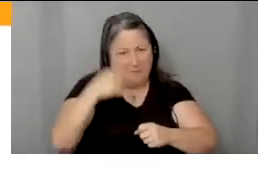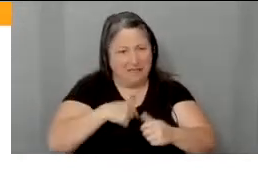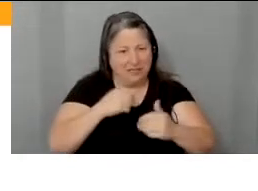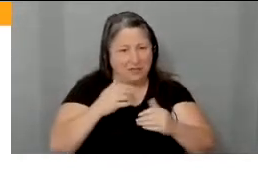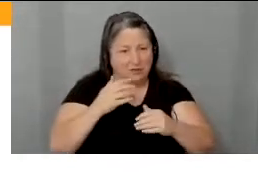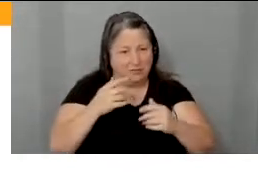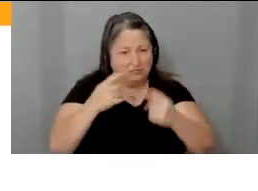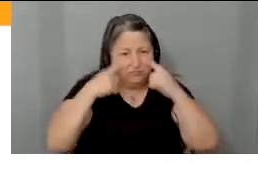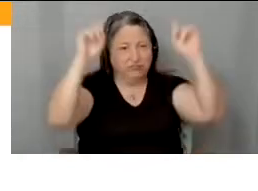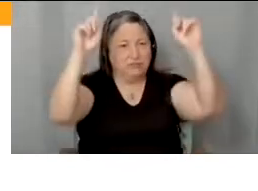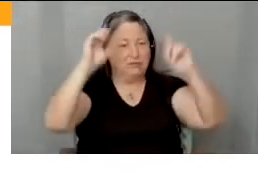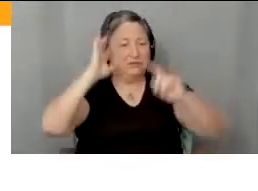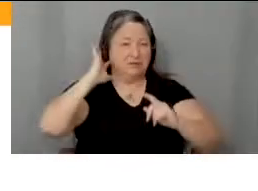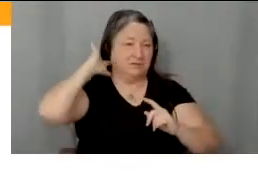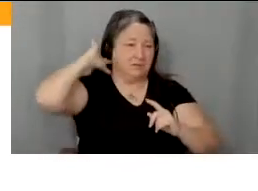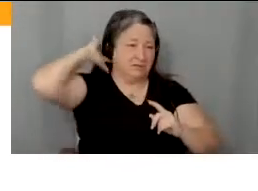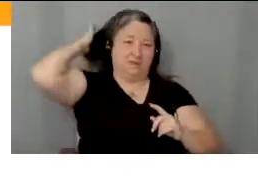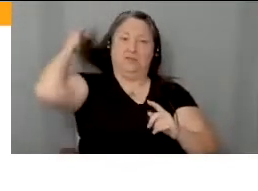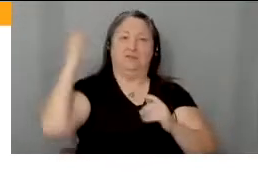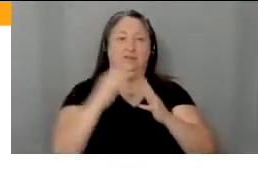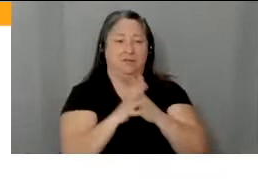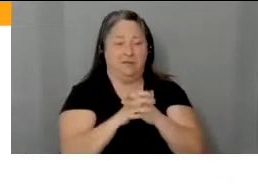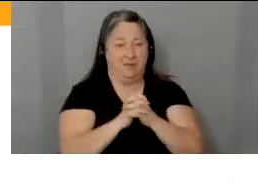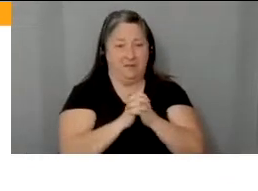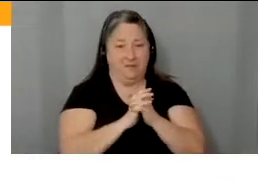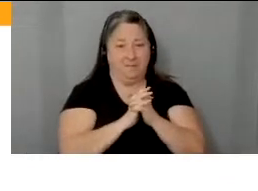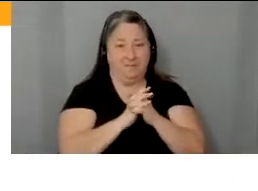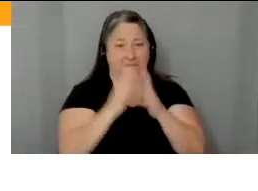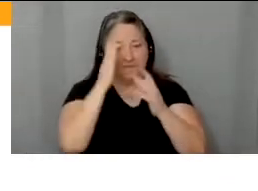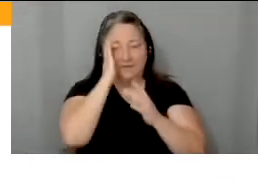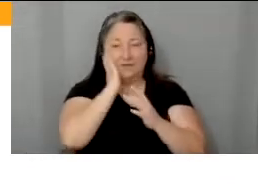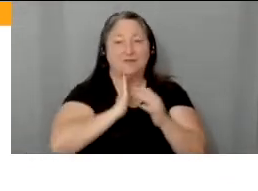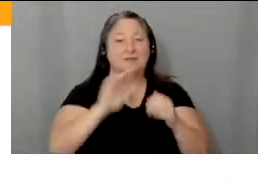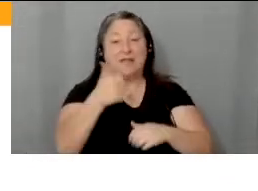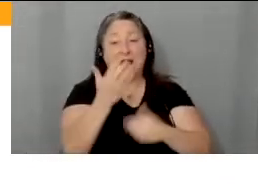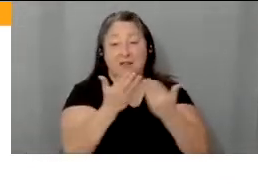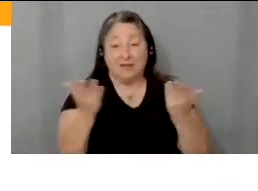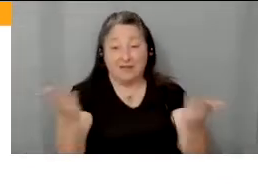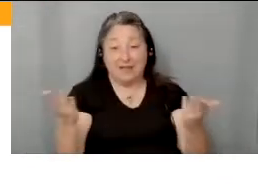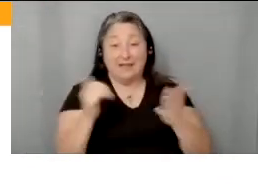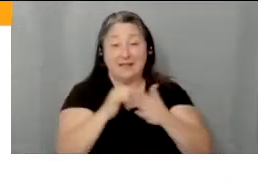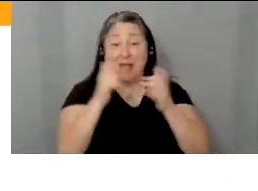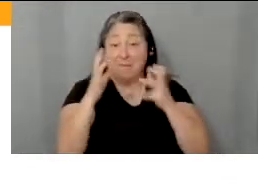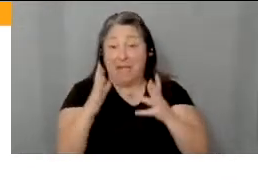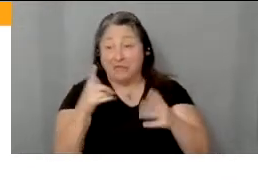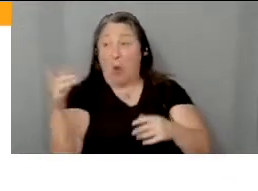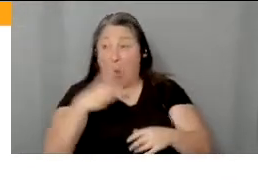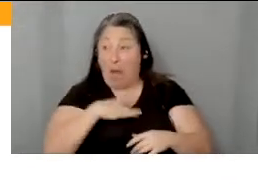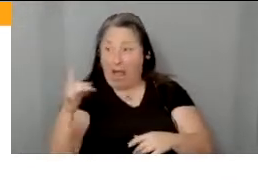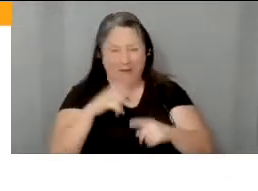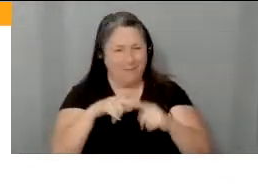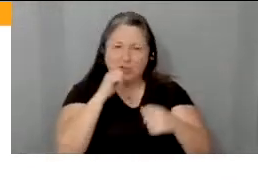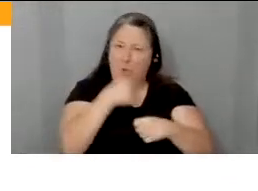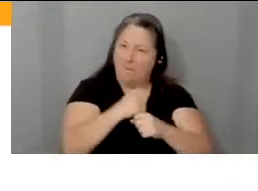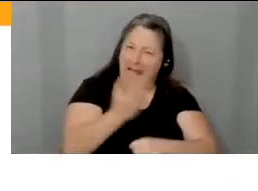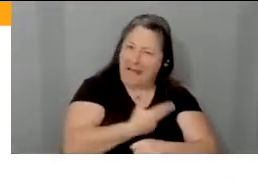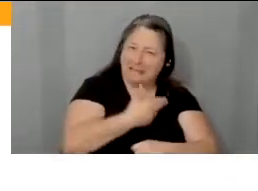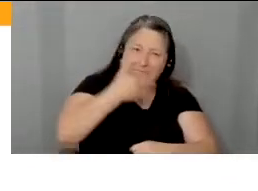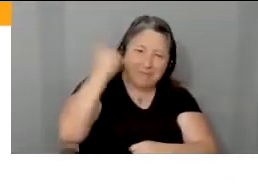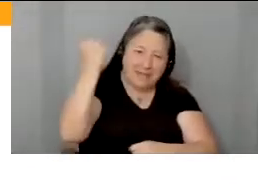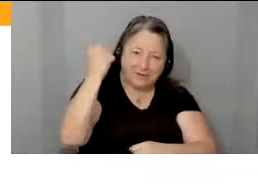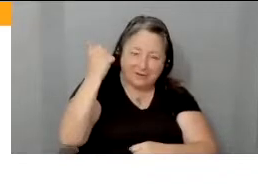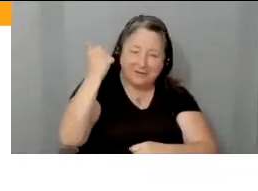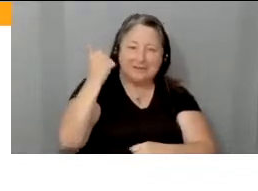slide, please. The other thing that is interesting about, our managers are well liked, but don't necessarily make us better, is that